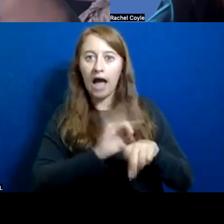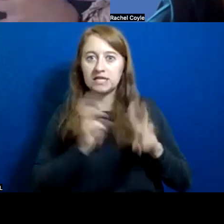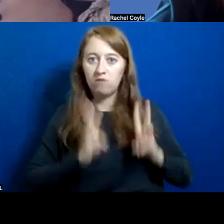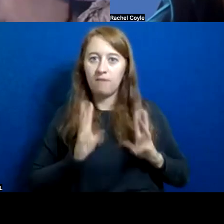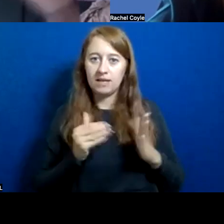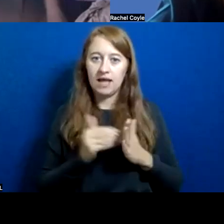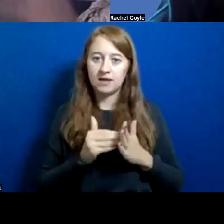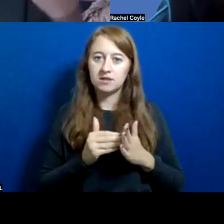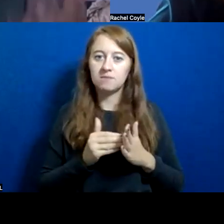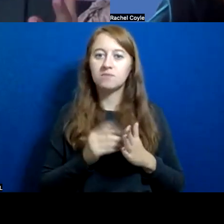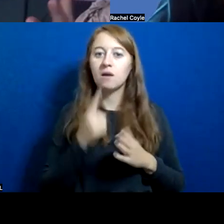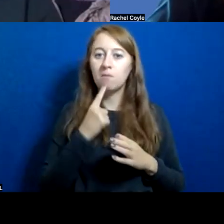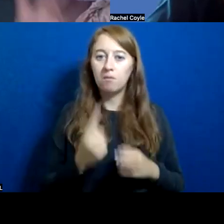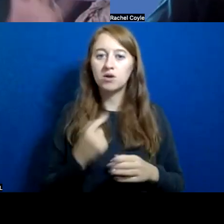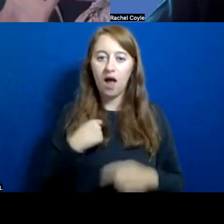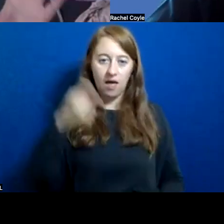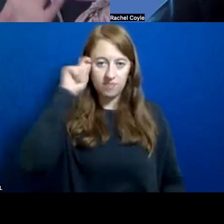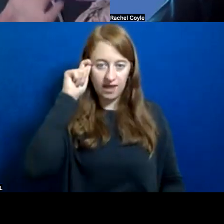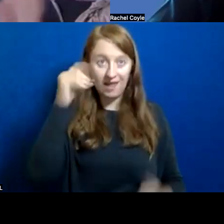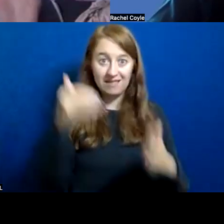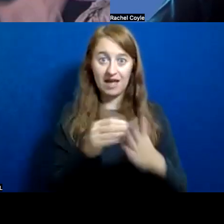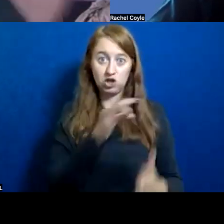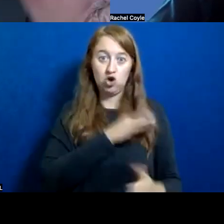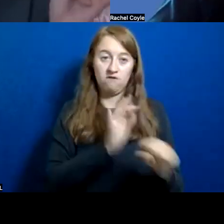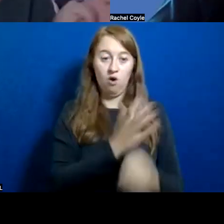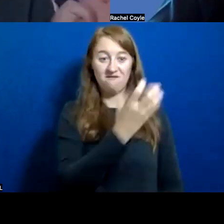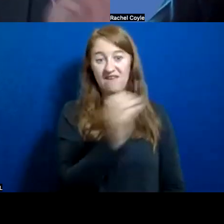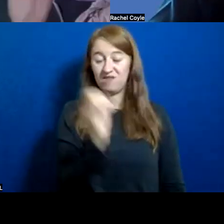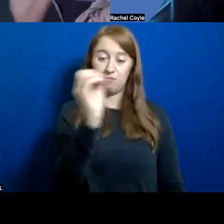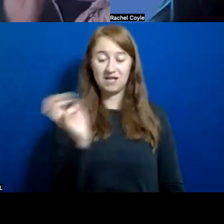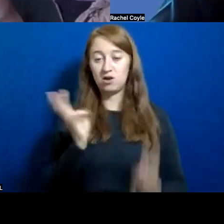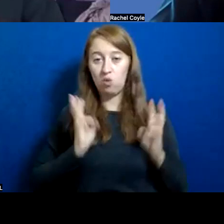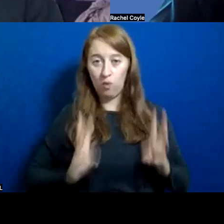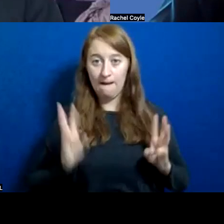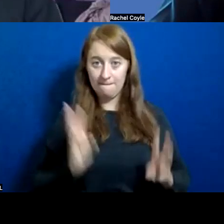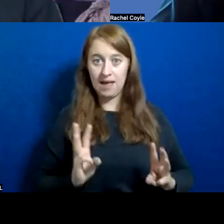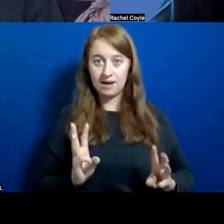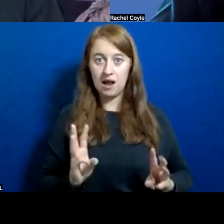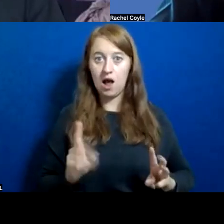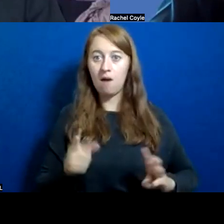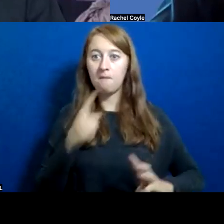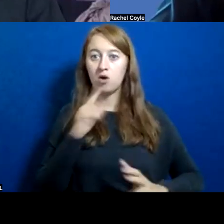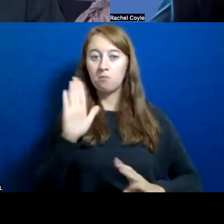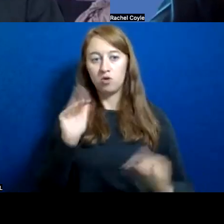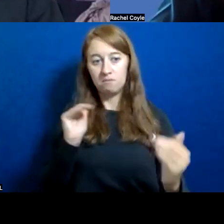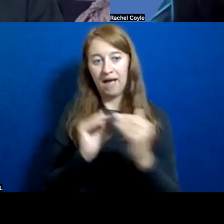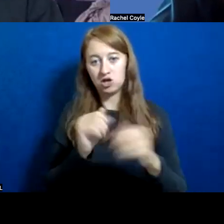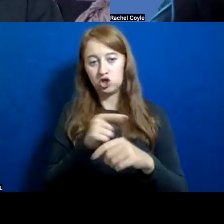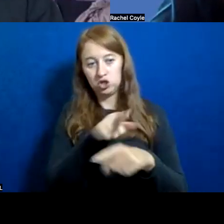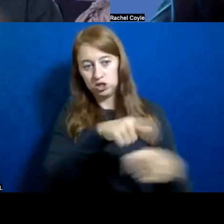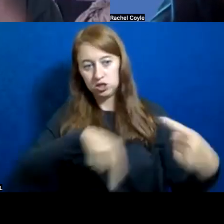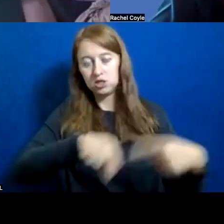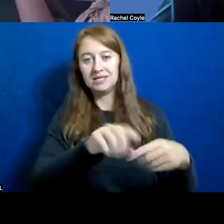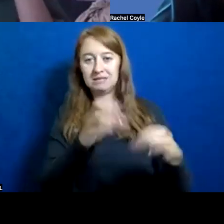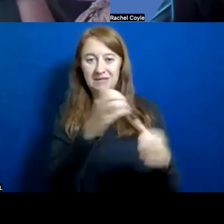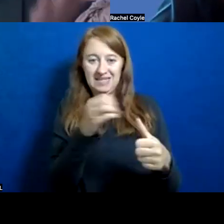have your quotas and your 50% women, but make sure that those quotas fit your specific political context, and then have room to ensure